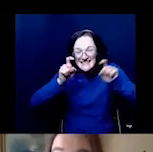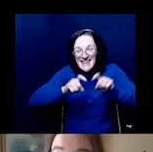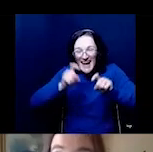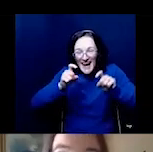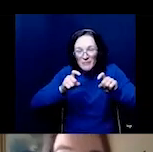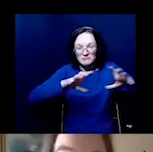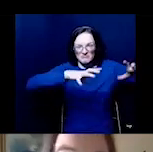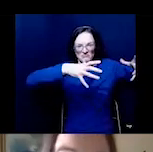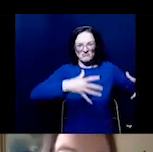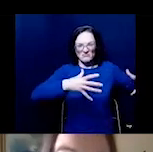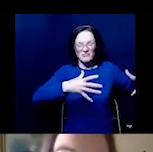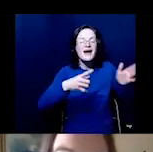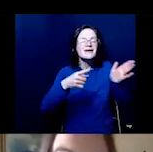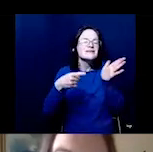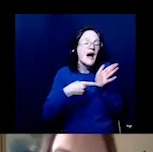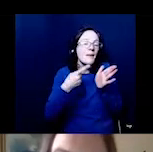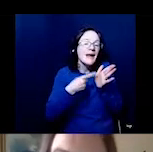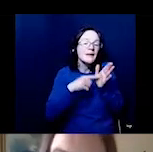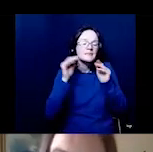true. Yes, that's so true.